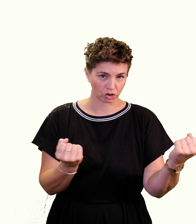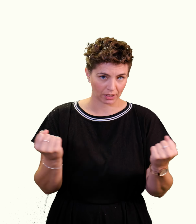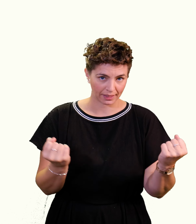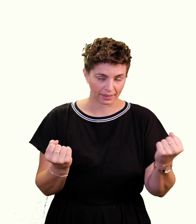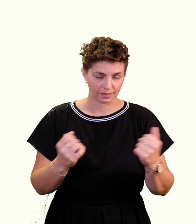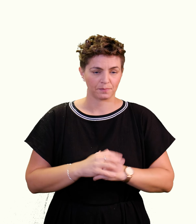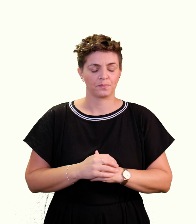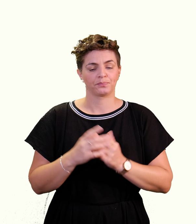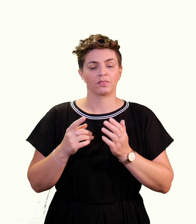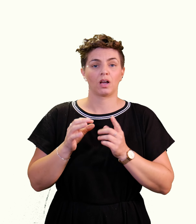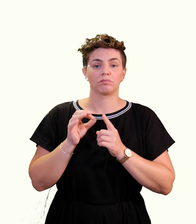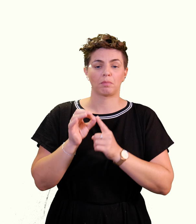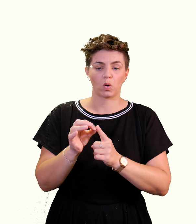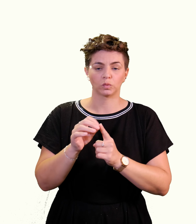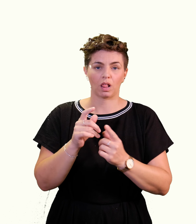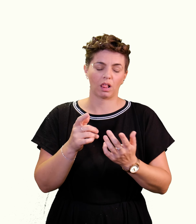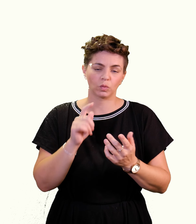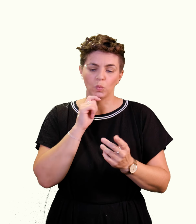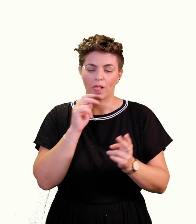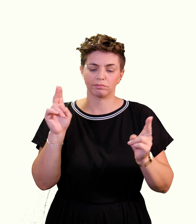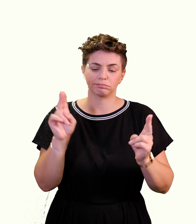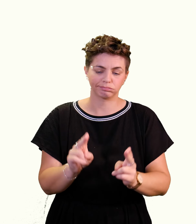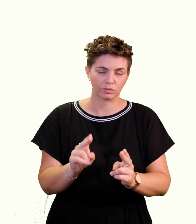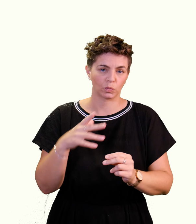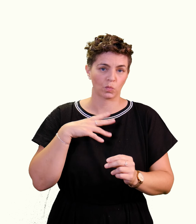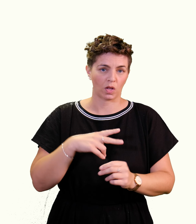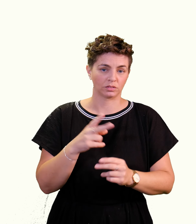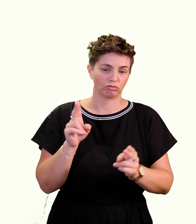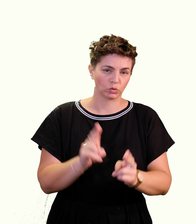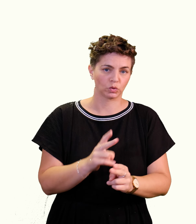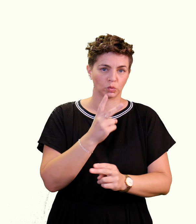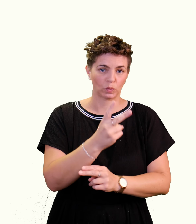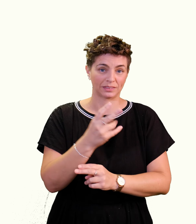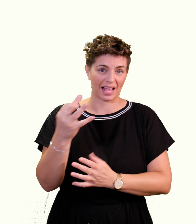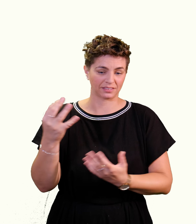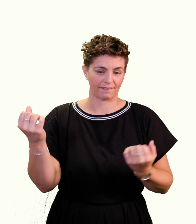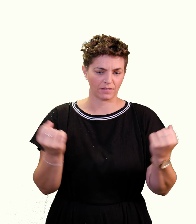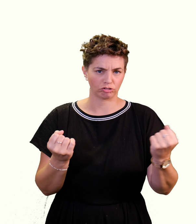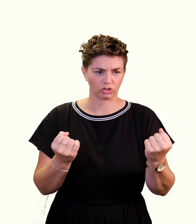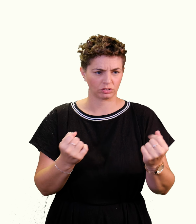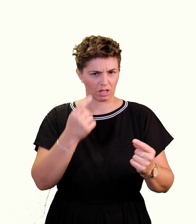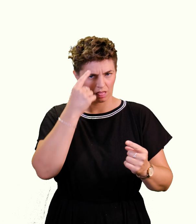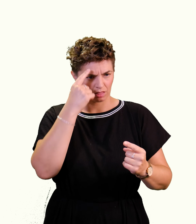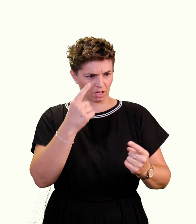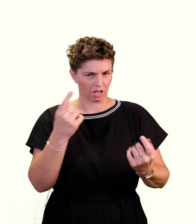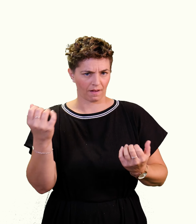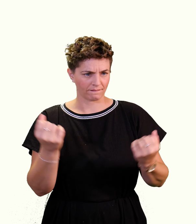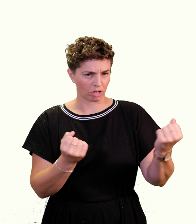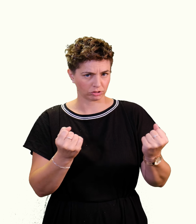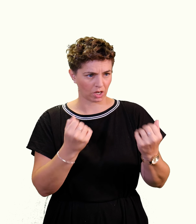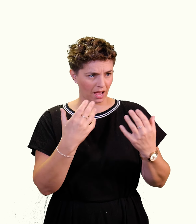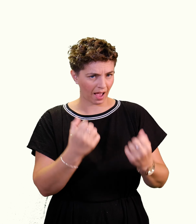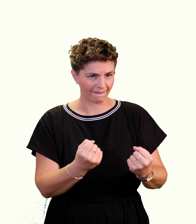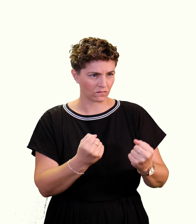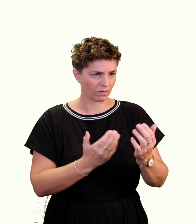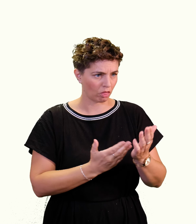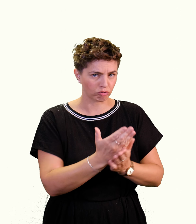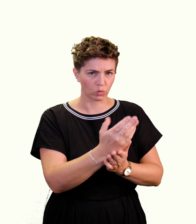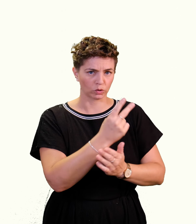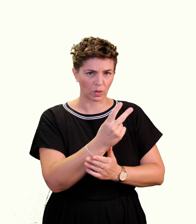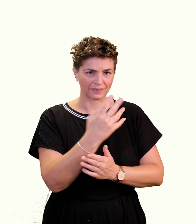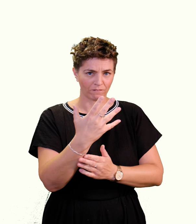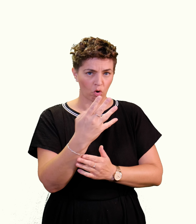These recommendations take us further down to 28. And again, you may think your fire engine is crewed